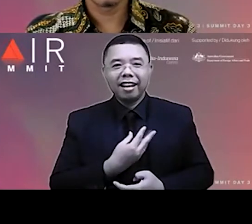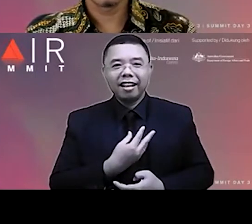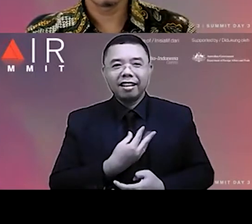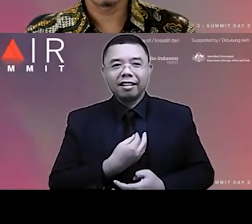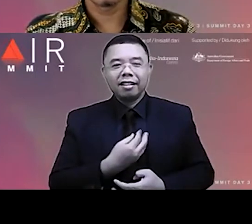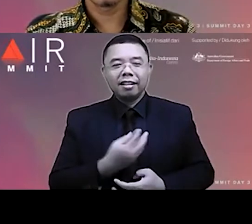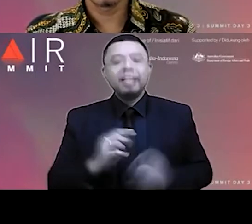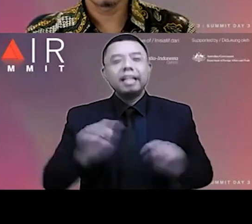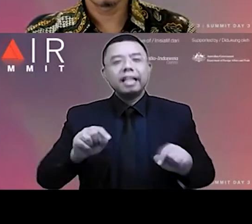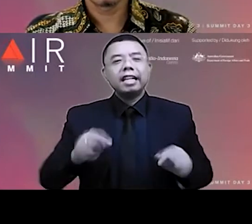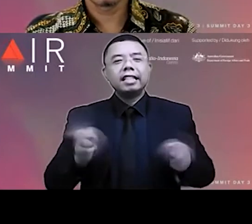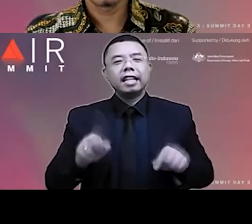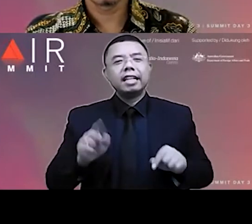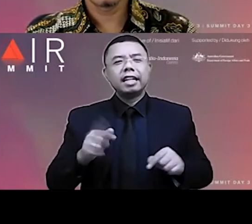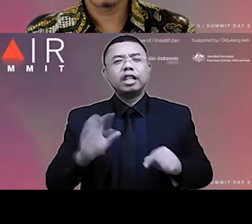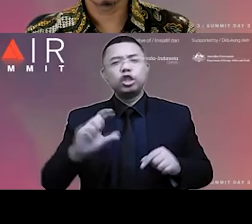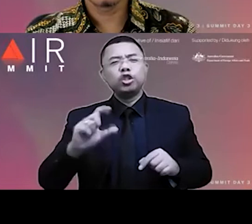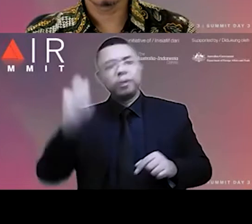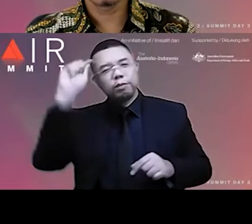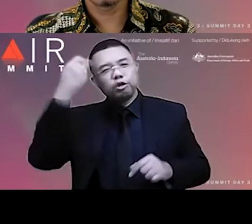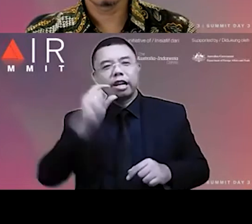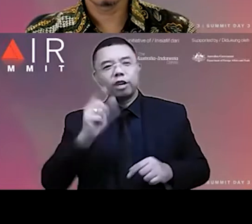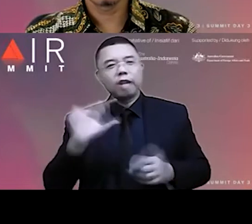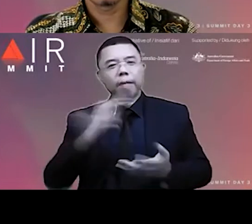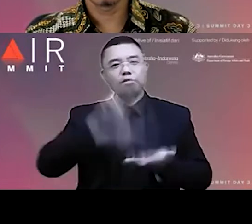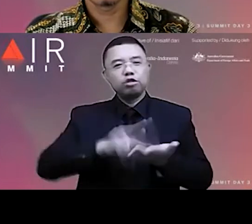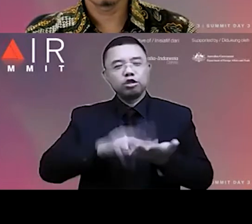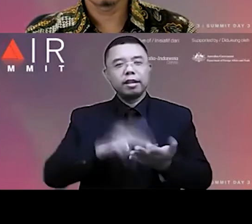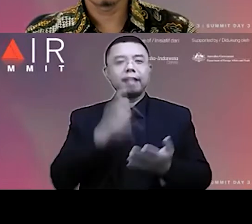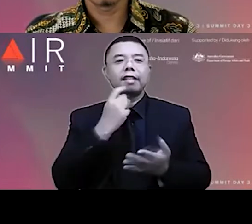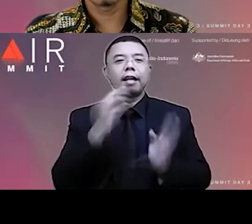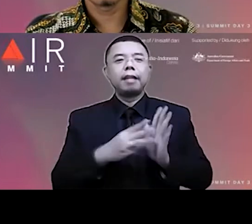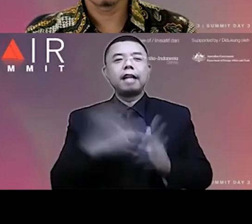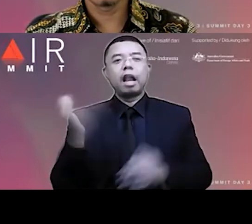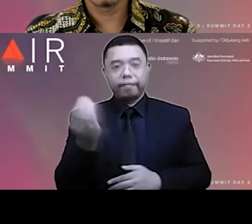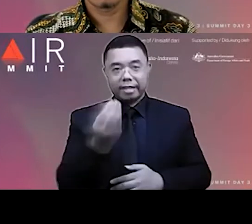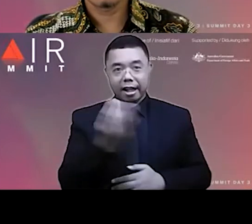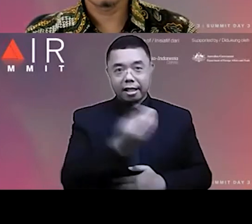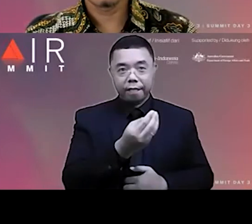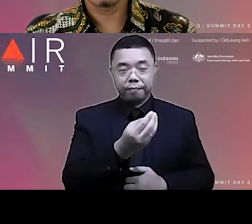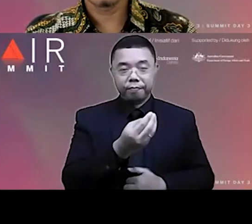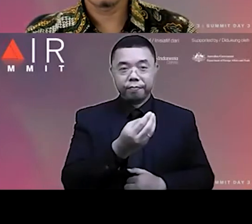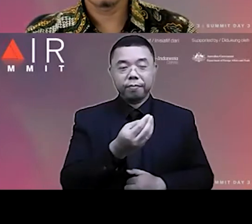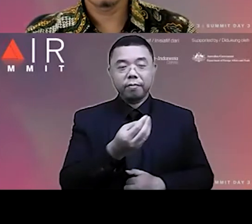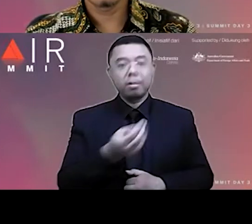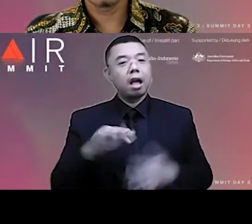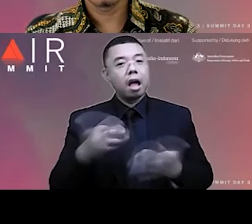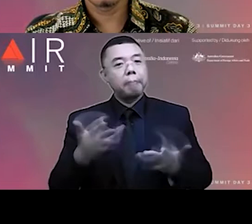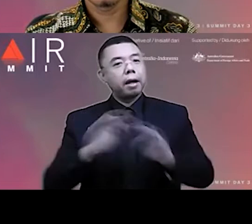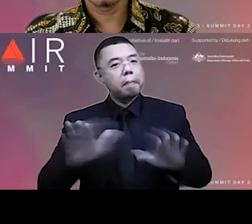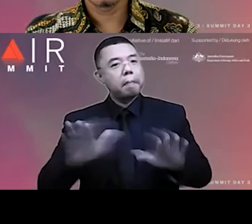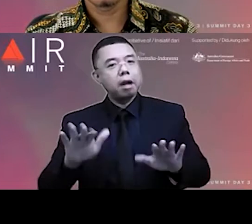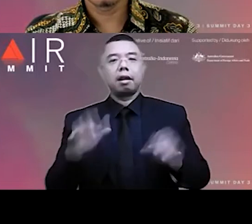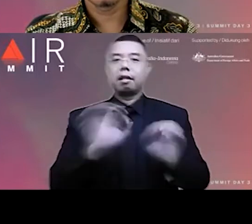to make decisions around the tourism sector and what's safe, what is not safe. Clearly, the tourism industry